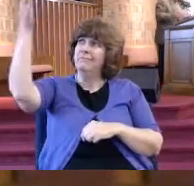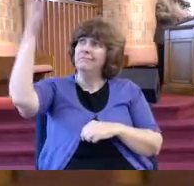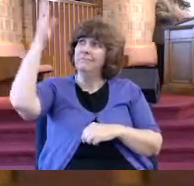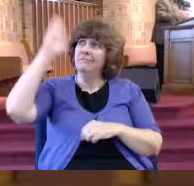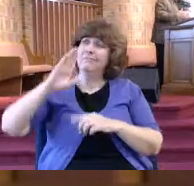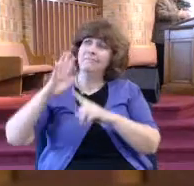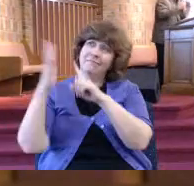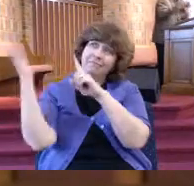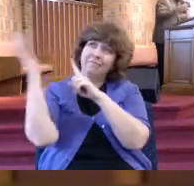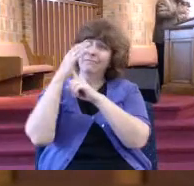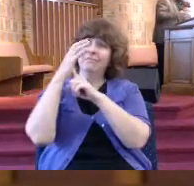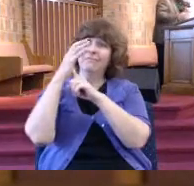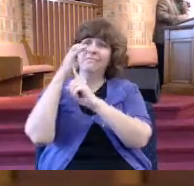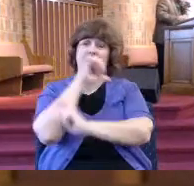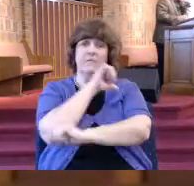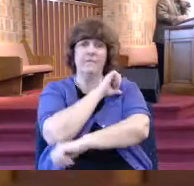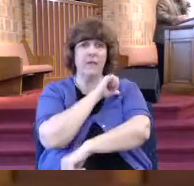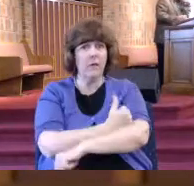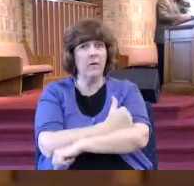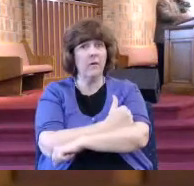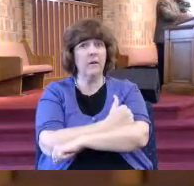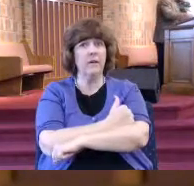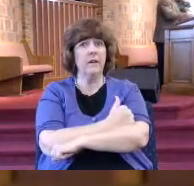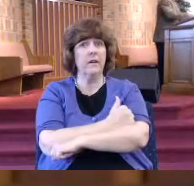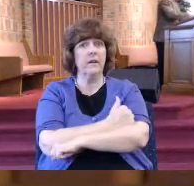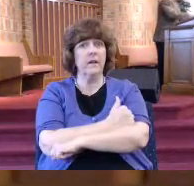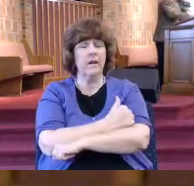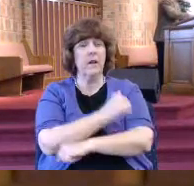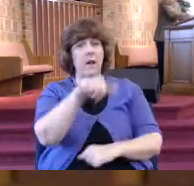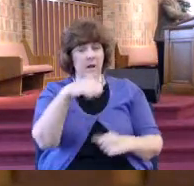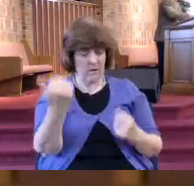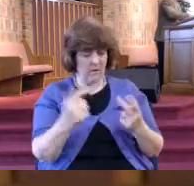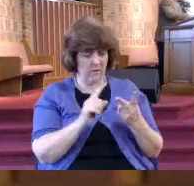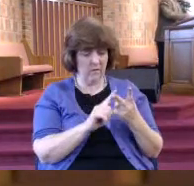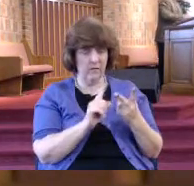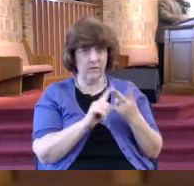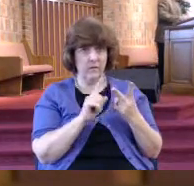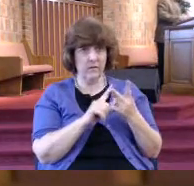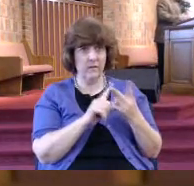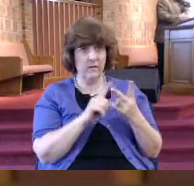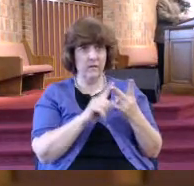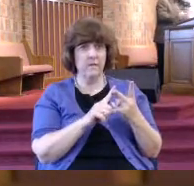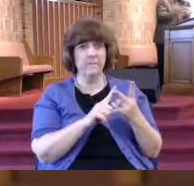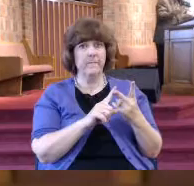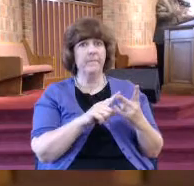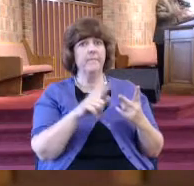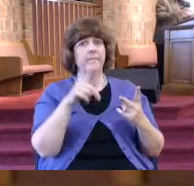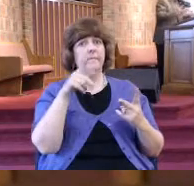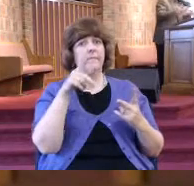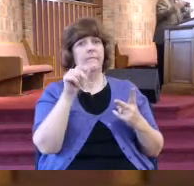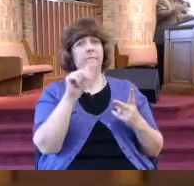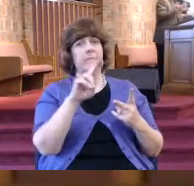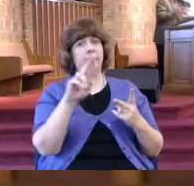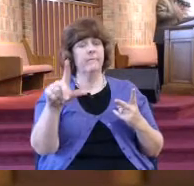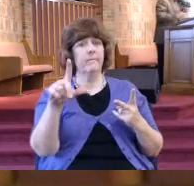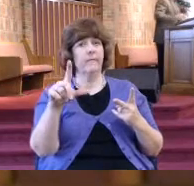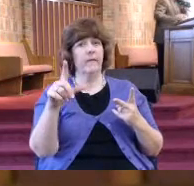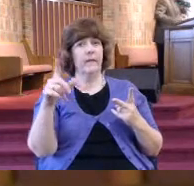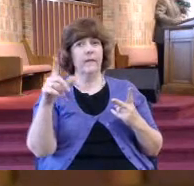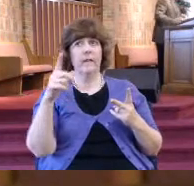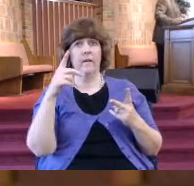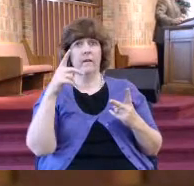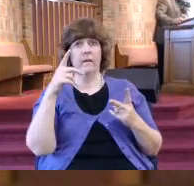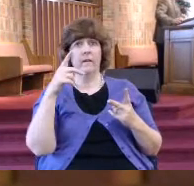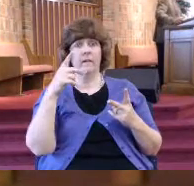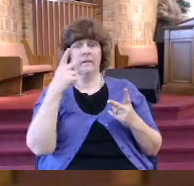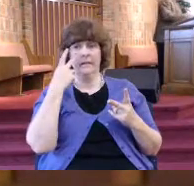would describe as authority. Second, we would note that God has delegated or given that